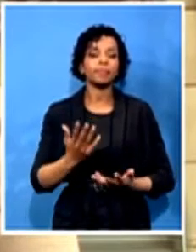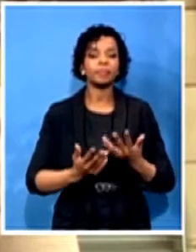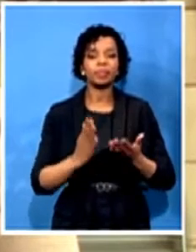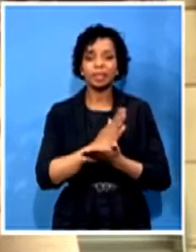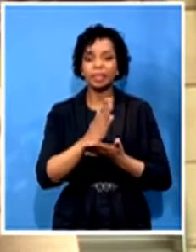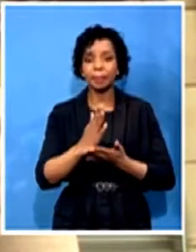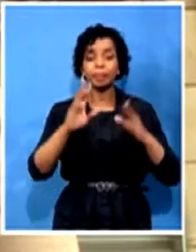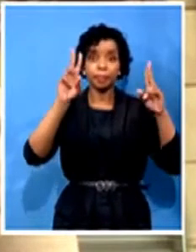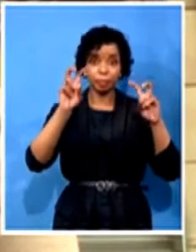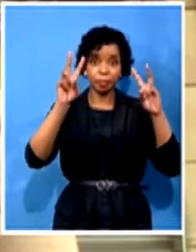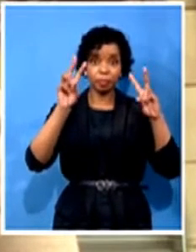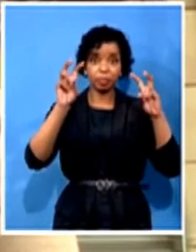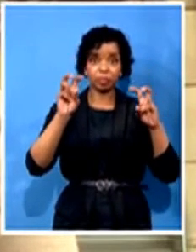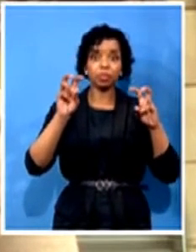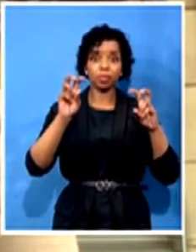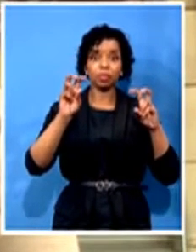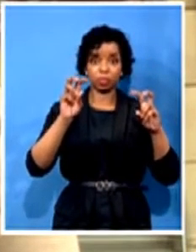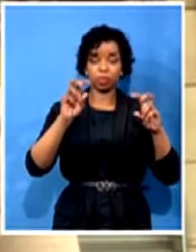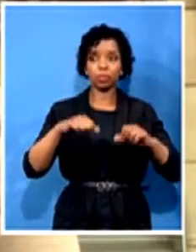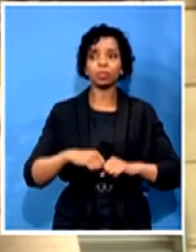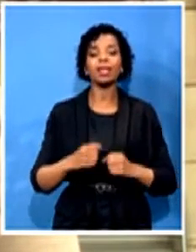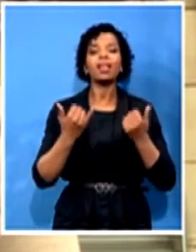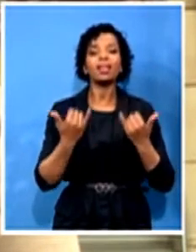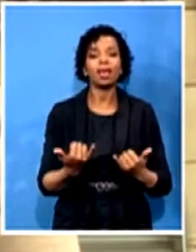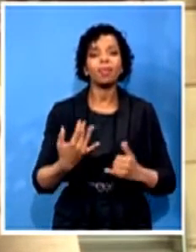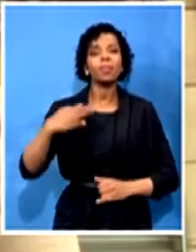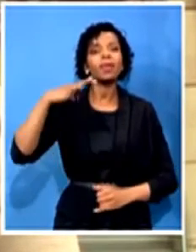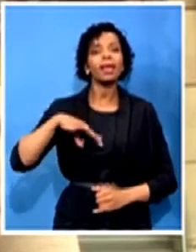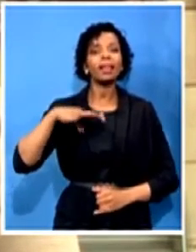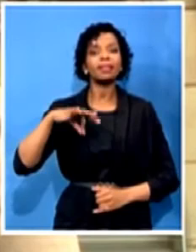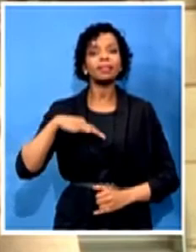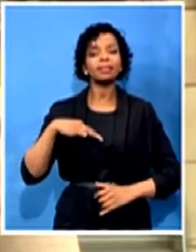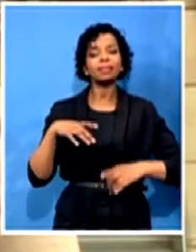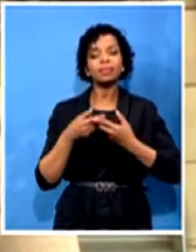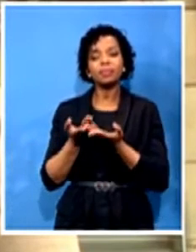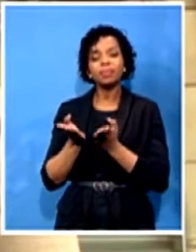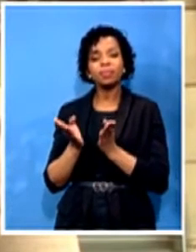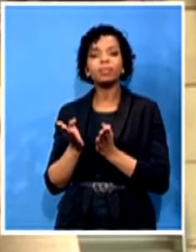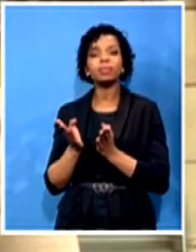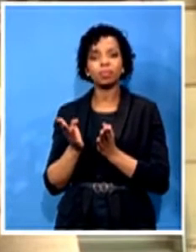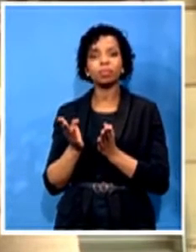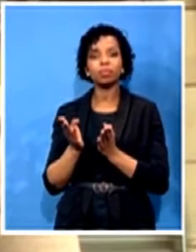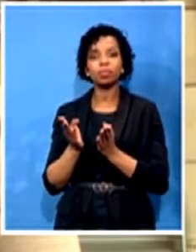are now being forced to enter into